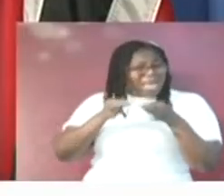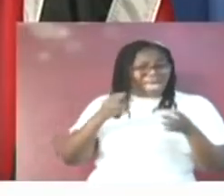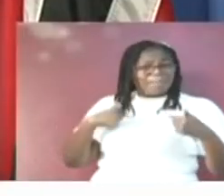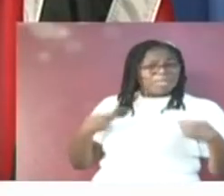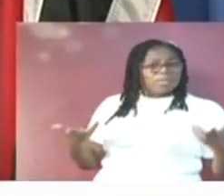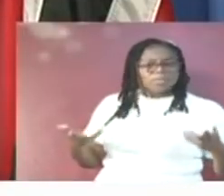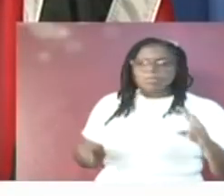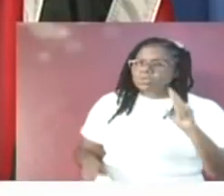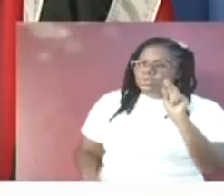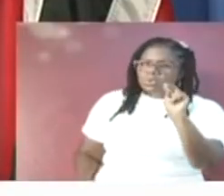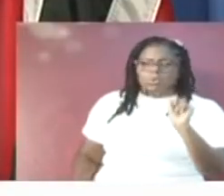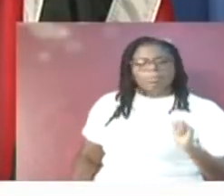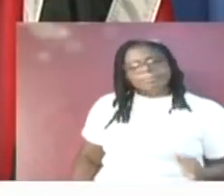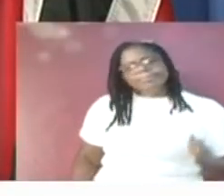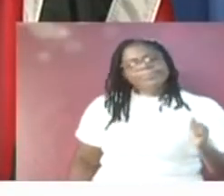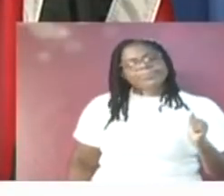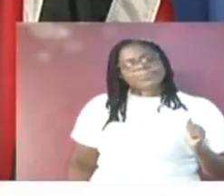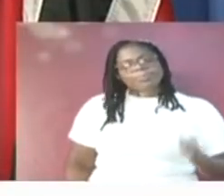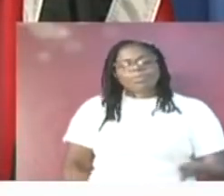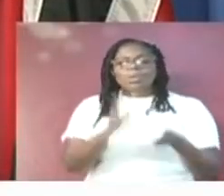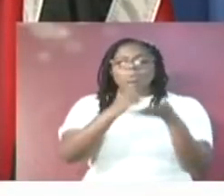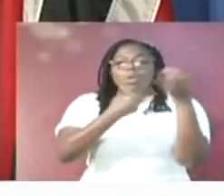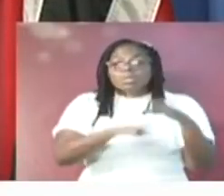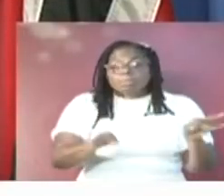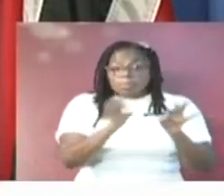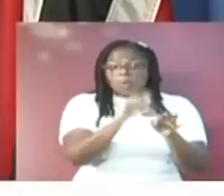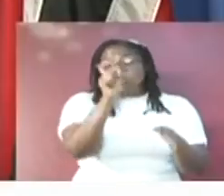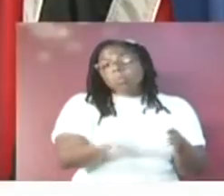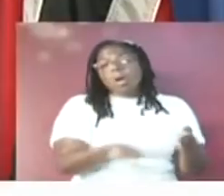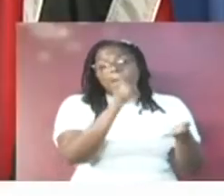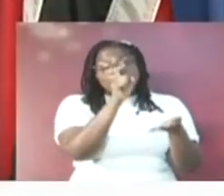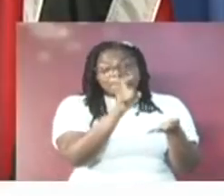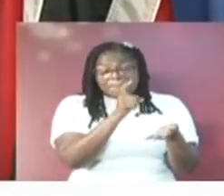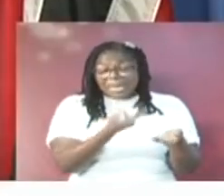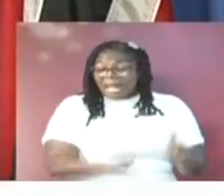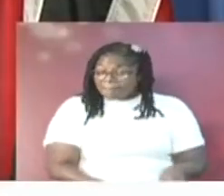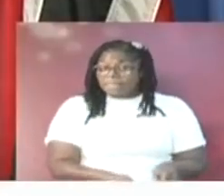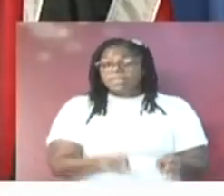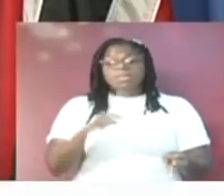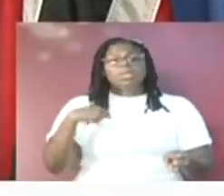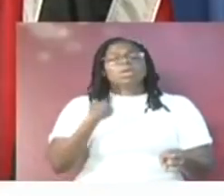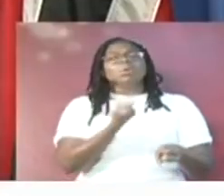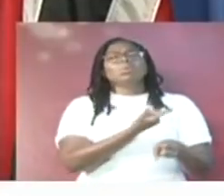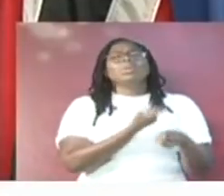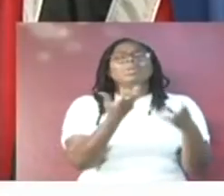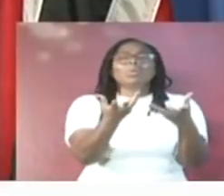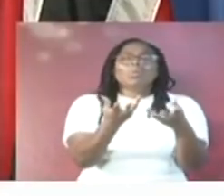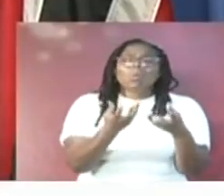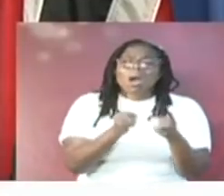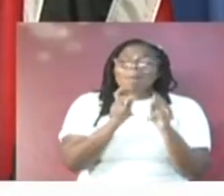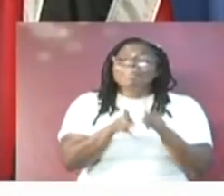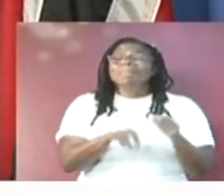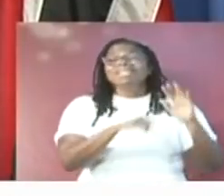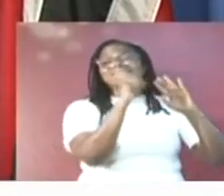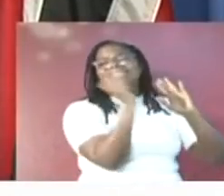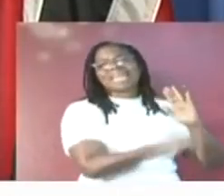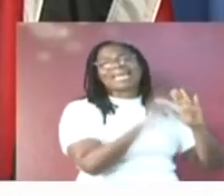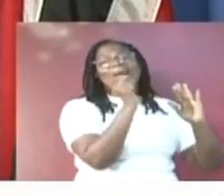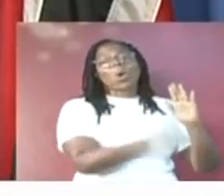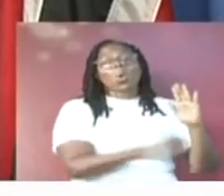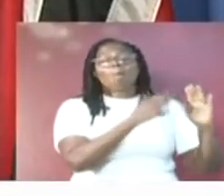is that we want you not to come out if you don't have to.